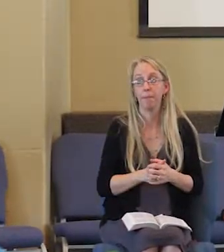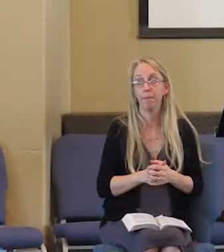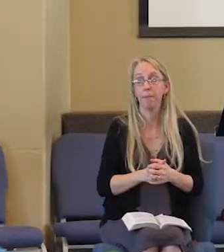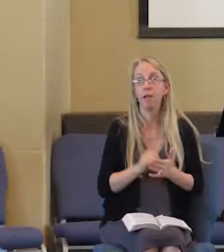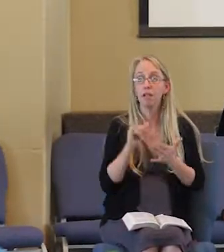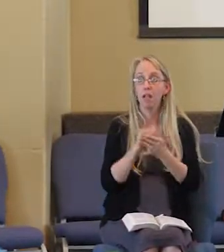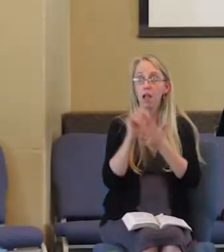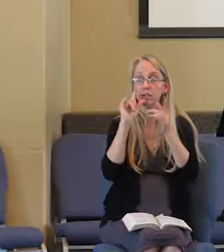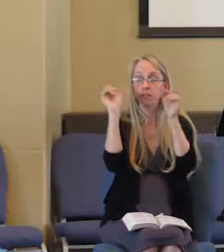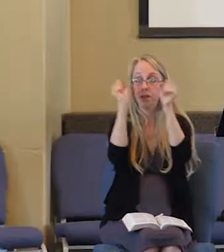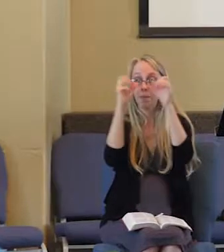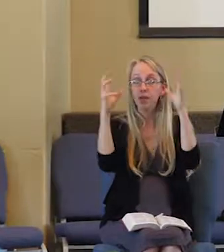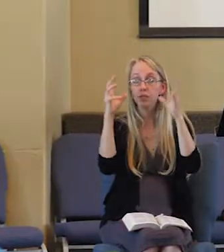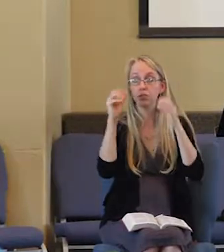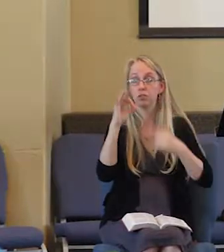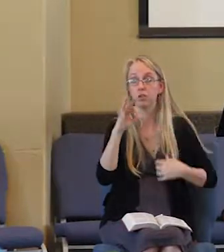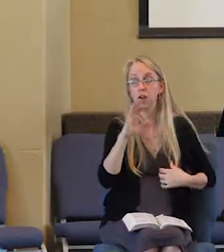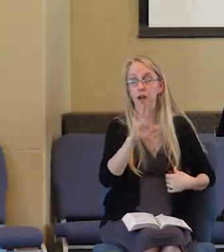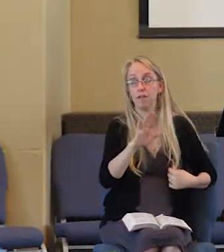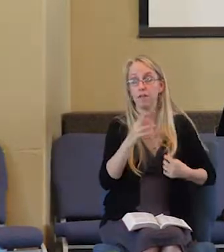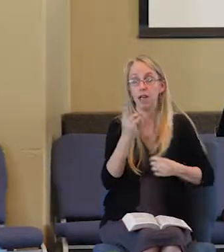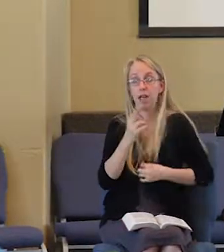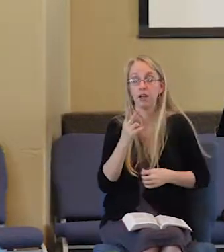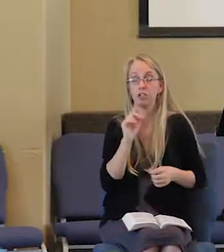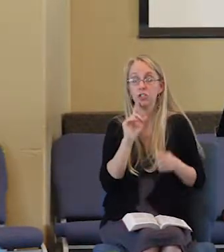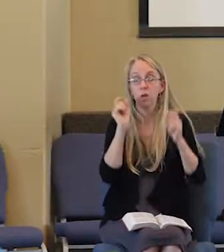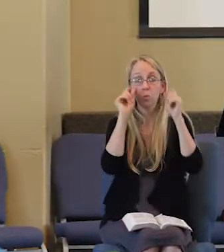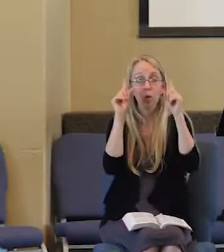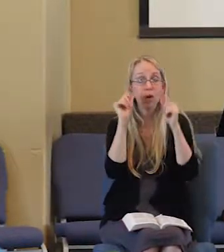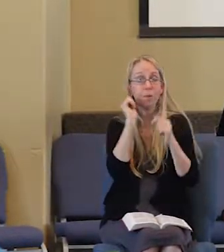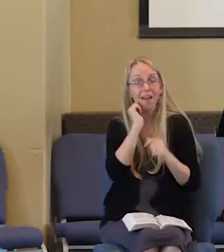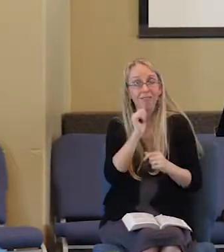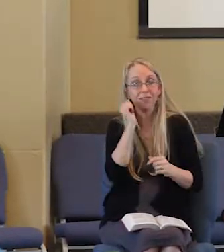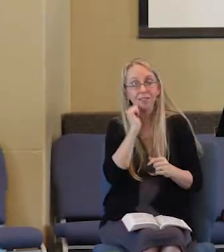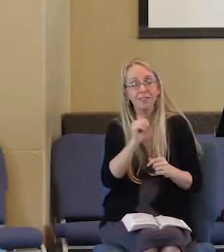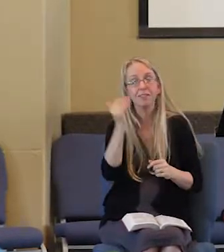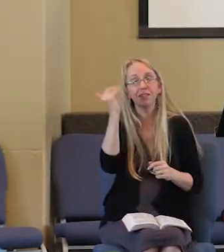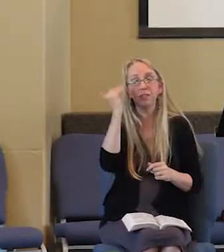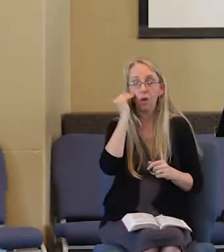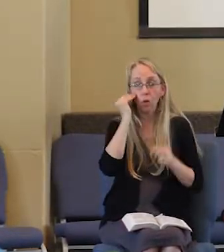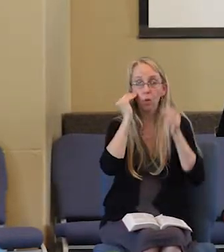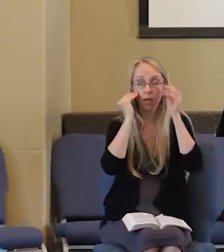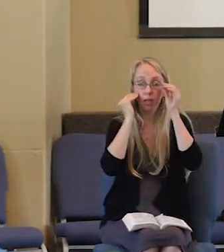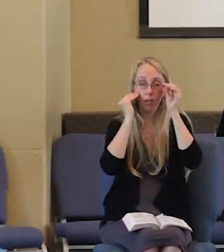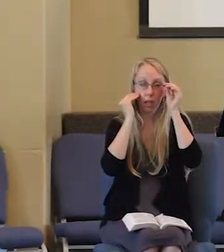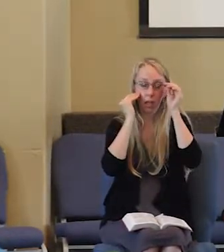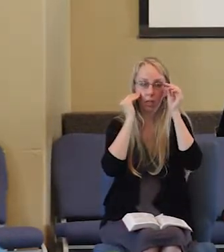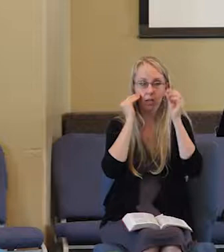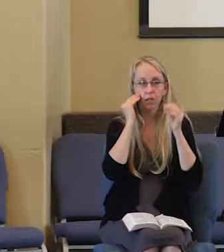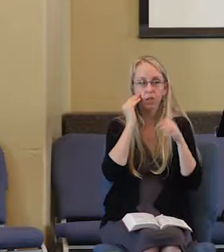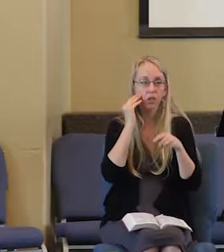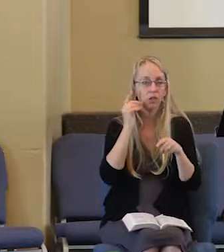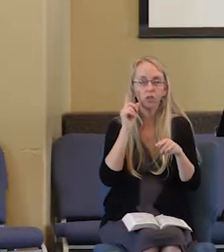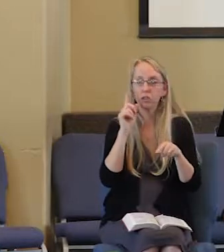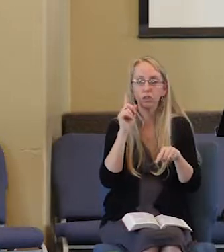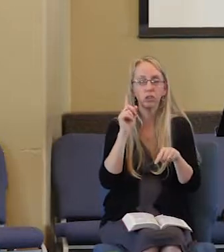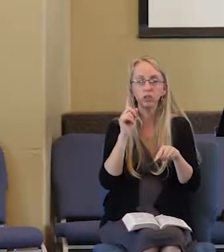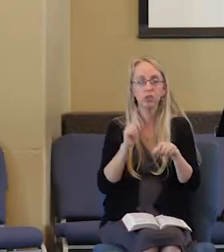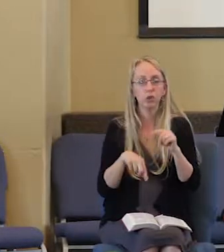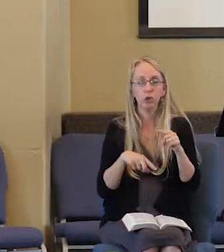That's kind of the picture of Hannah. She woke up every day knowing that she couldn't